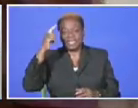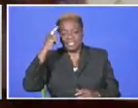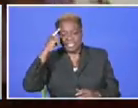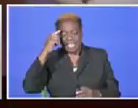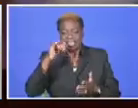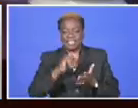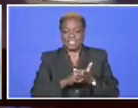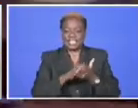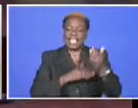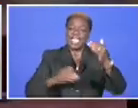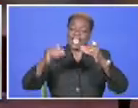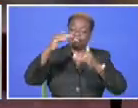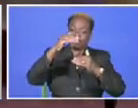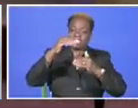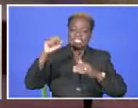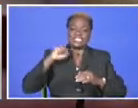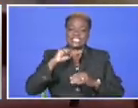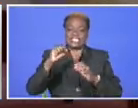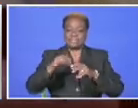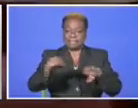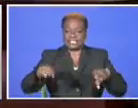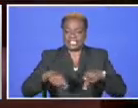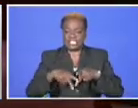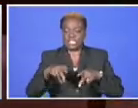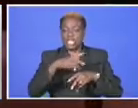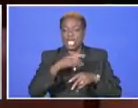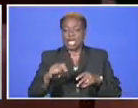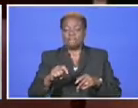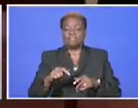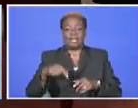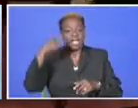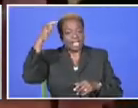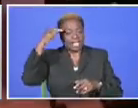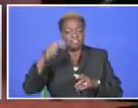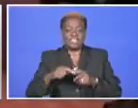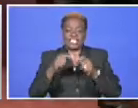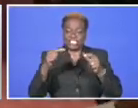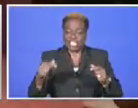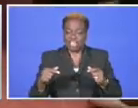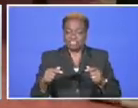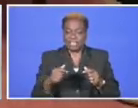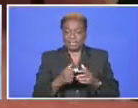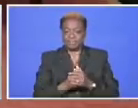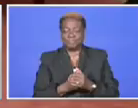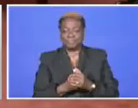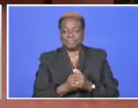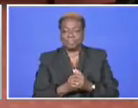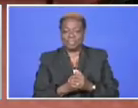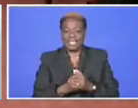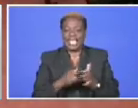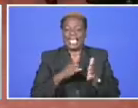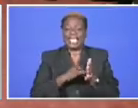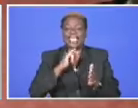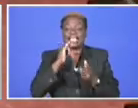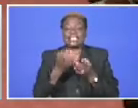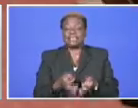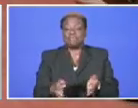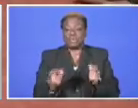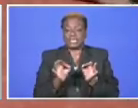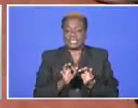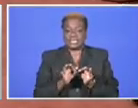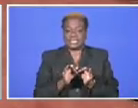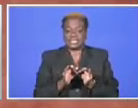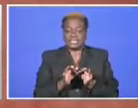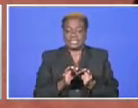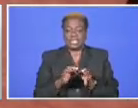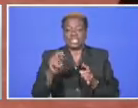status of Governor General, and I've had an opportunity with my father having served as Governor General, it is important